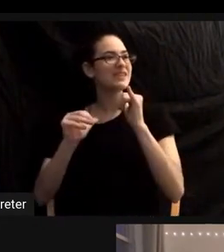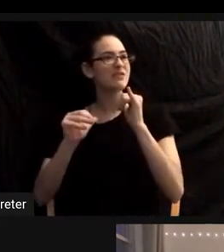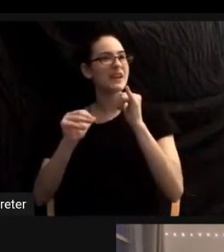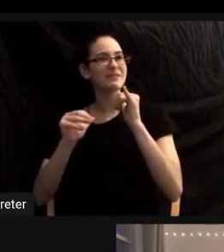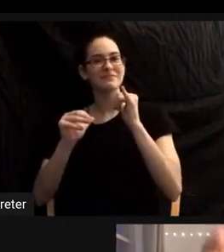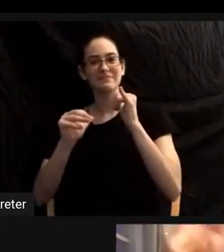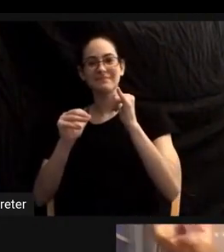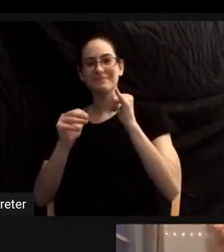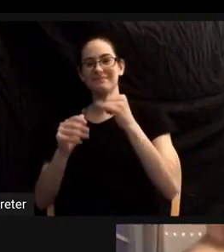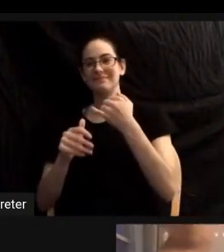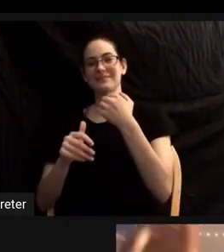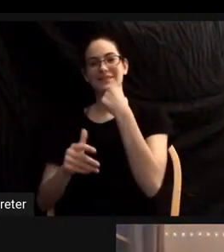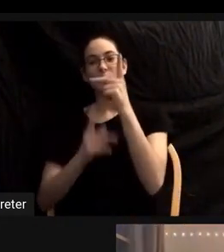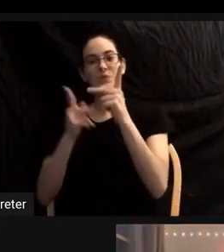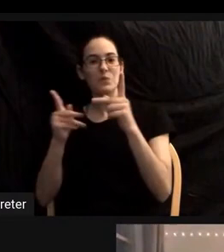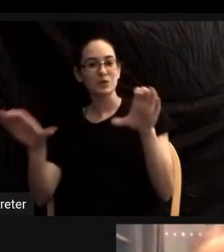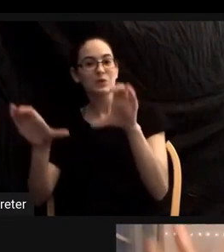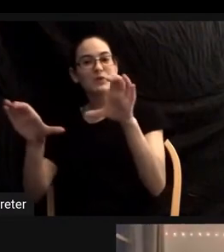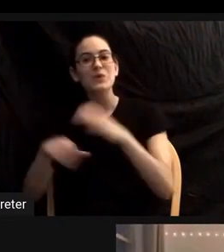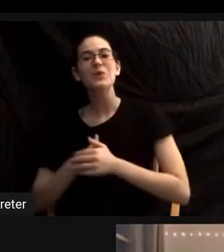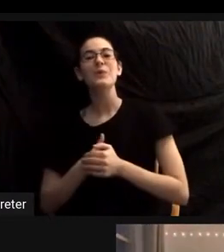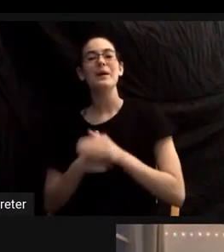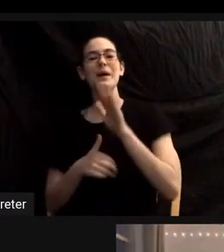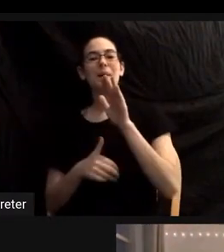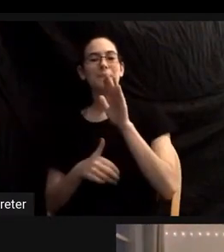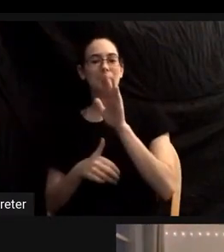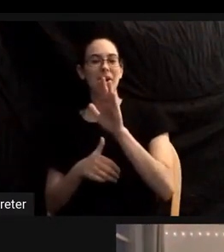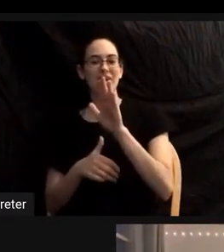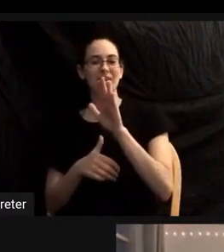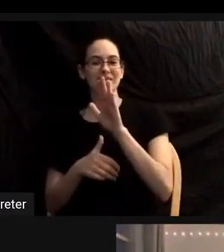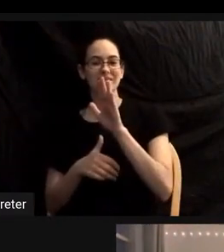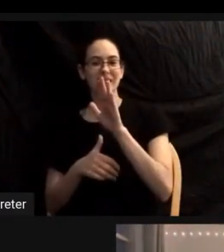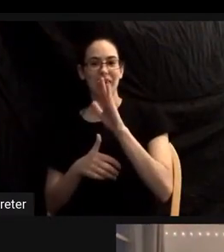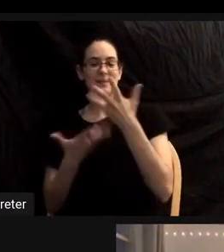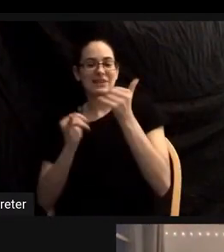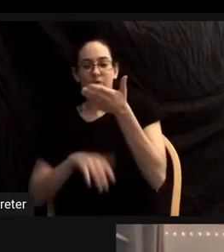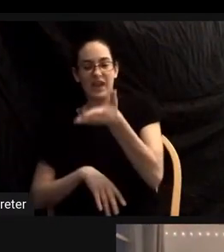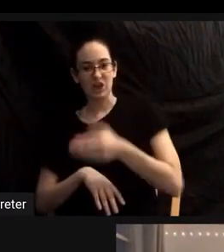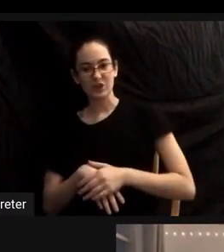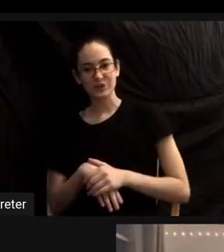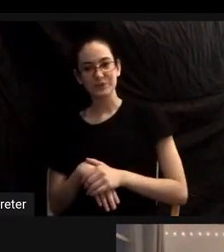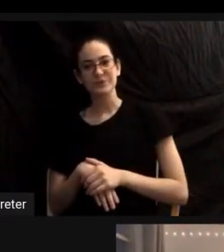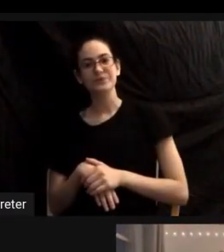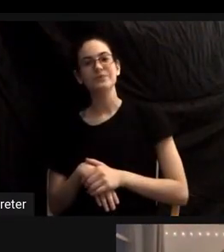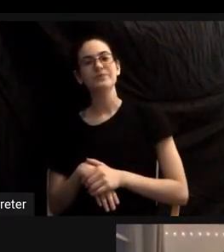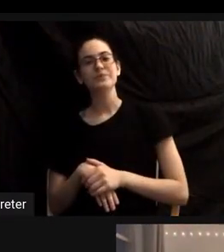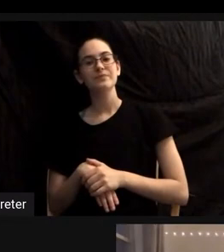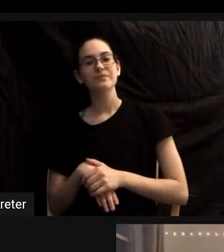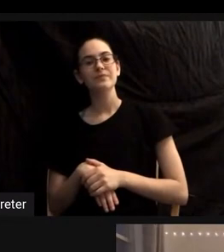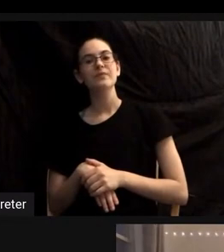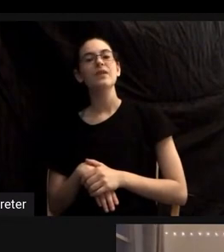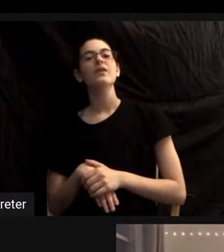room, like a omnipresent voice or something. And so I went to